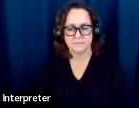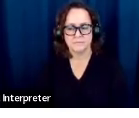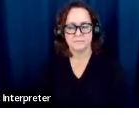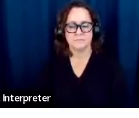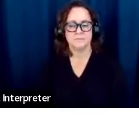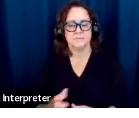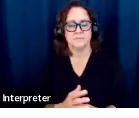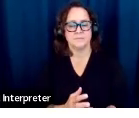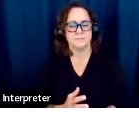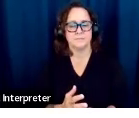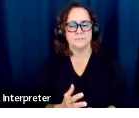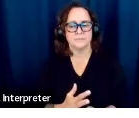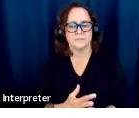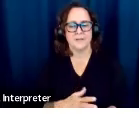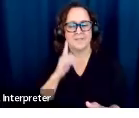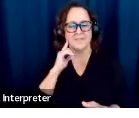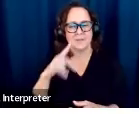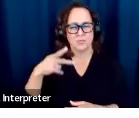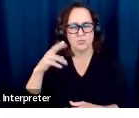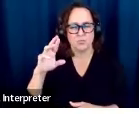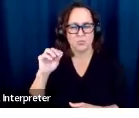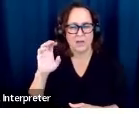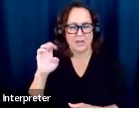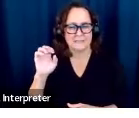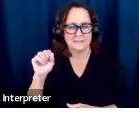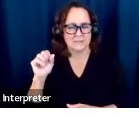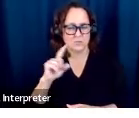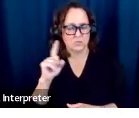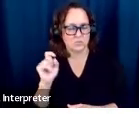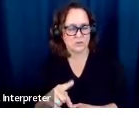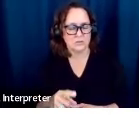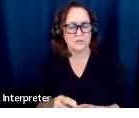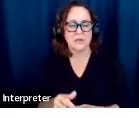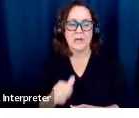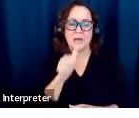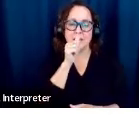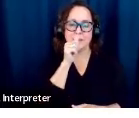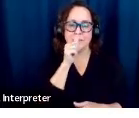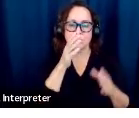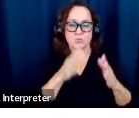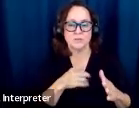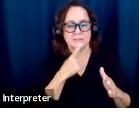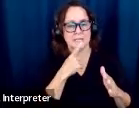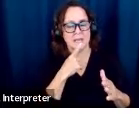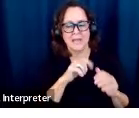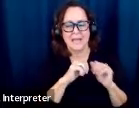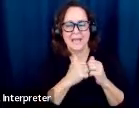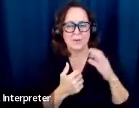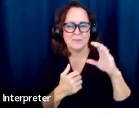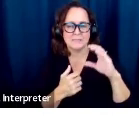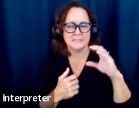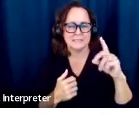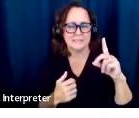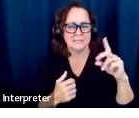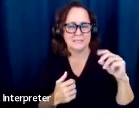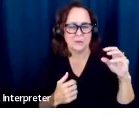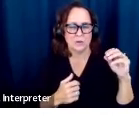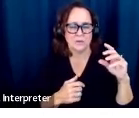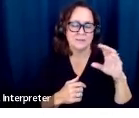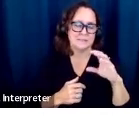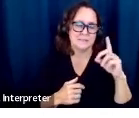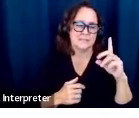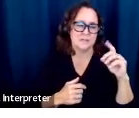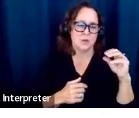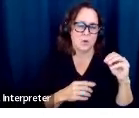Elian, this might be another process question we're still sort of working out. The anonymous attendee is asking how CDDOs will